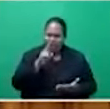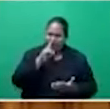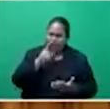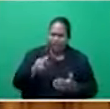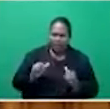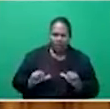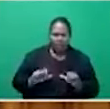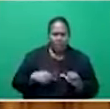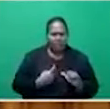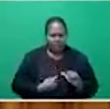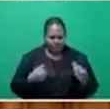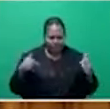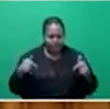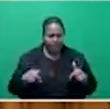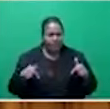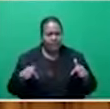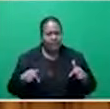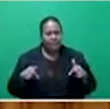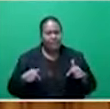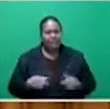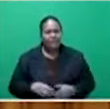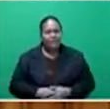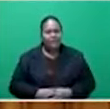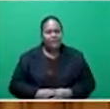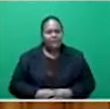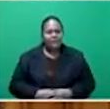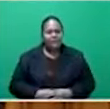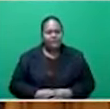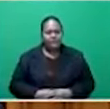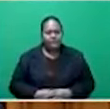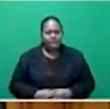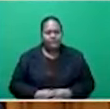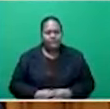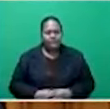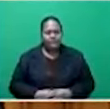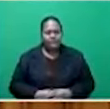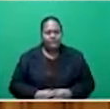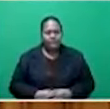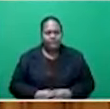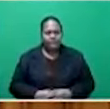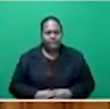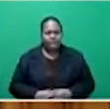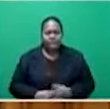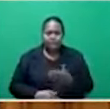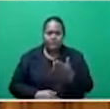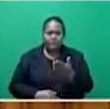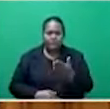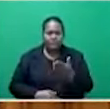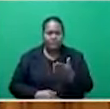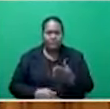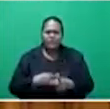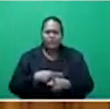here. I mean, you know, he's mentioning of Vini